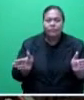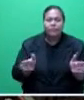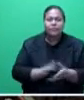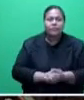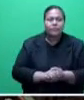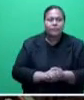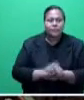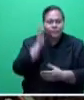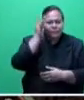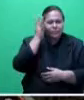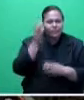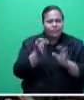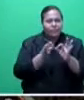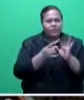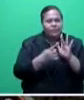Consideration of bills.